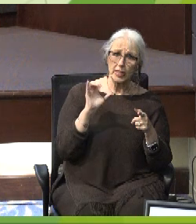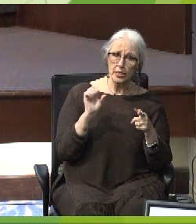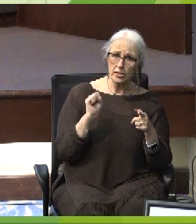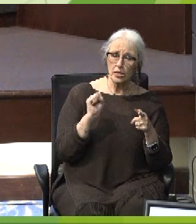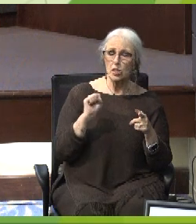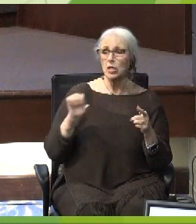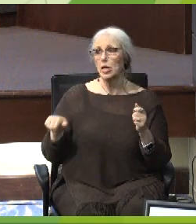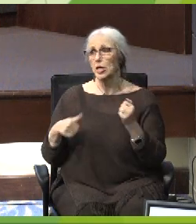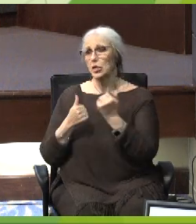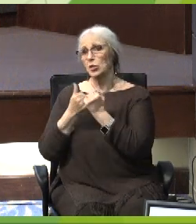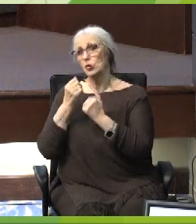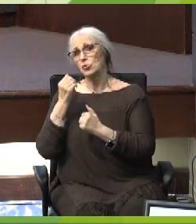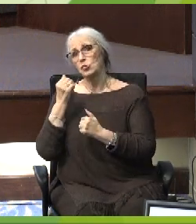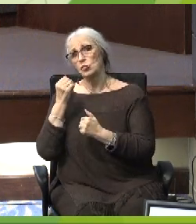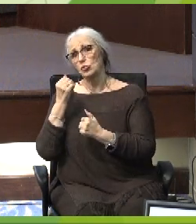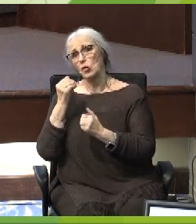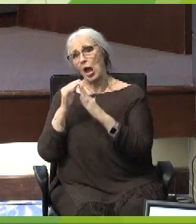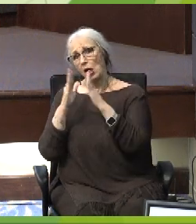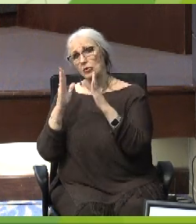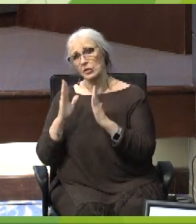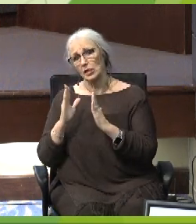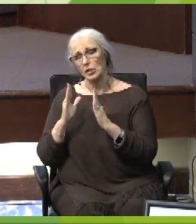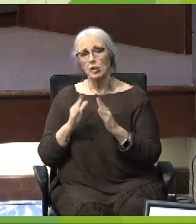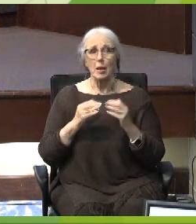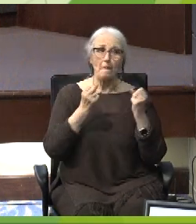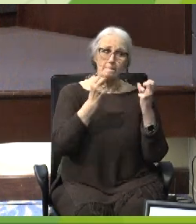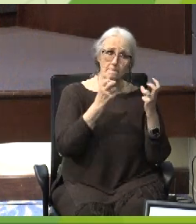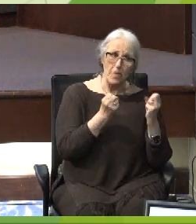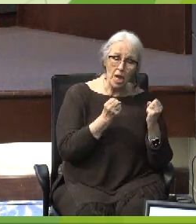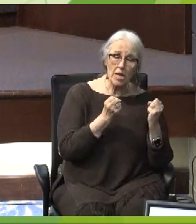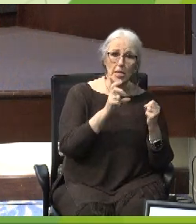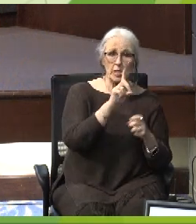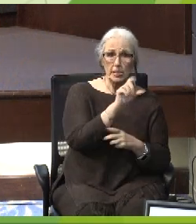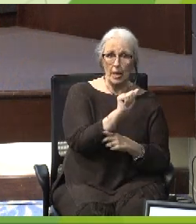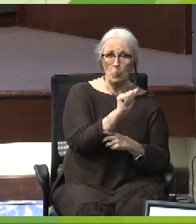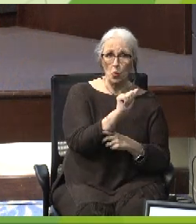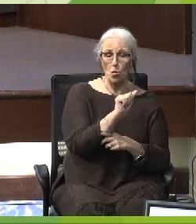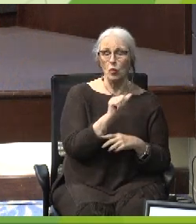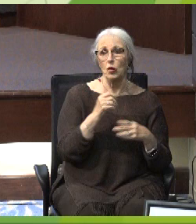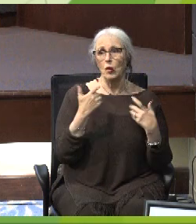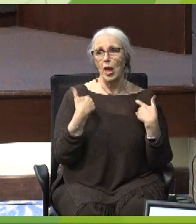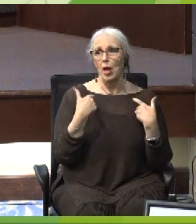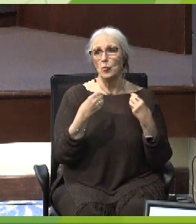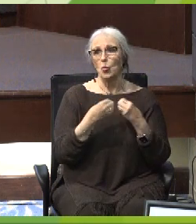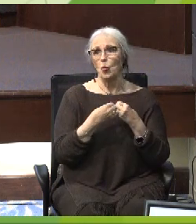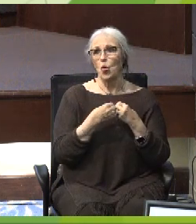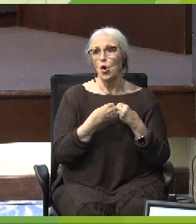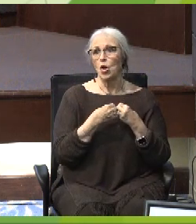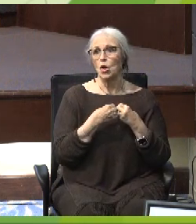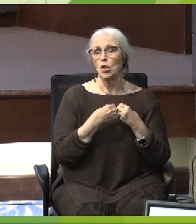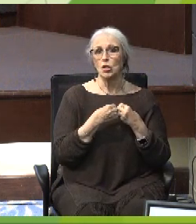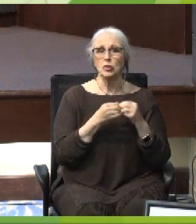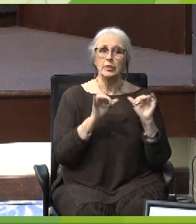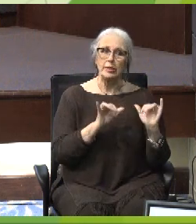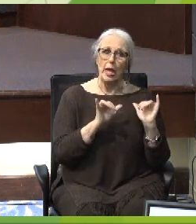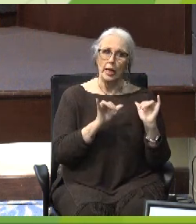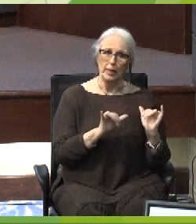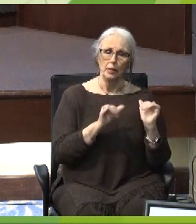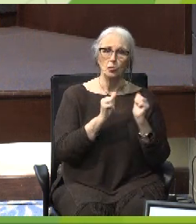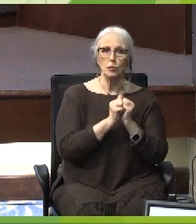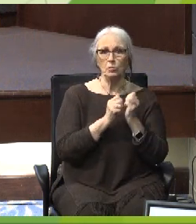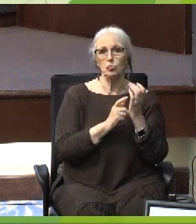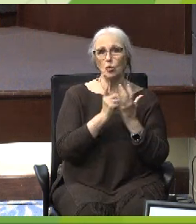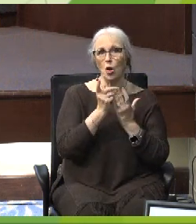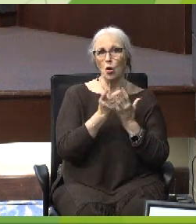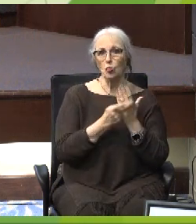housing. Because many of these individuals are disabled, we have a longer stay with a lot of these programs,